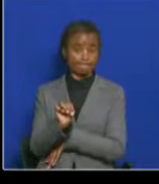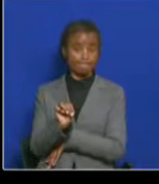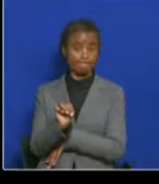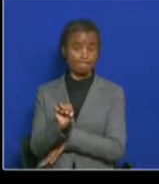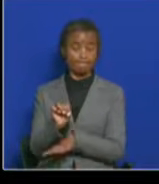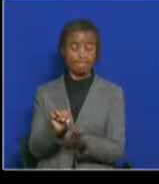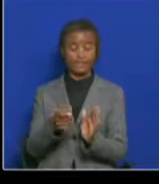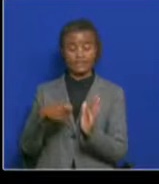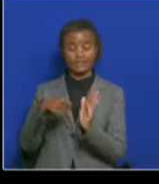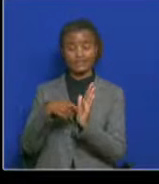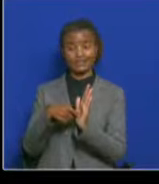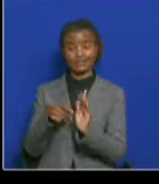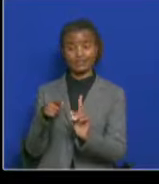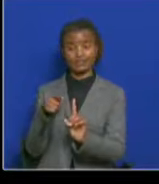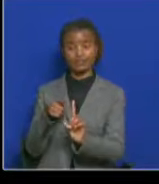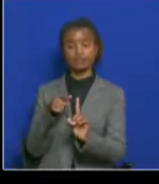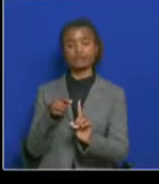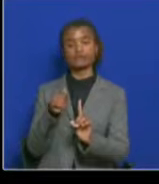by Lieutenant General RIT.